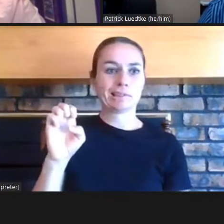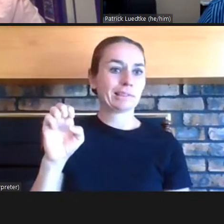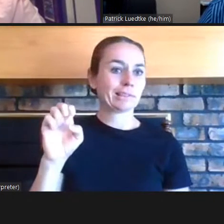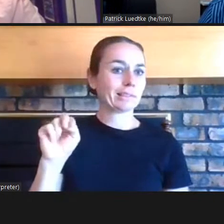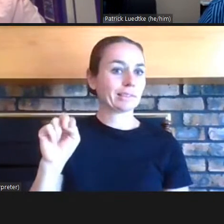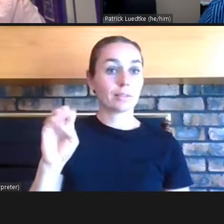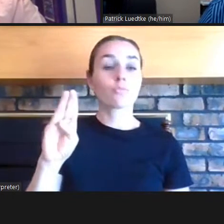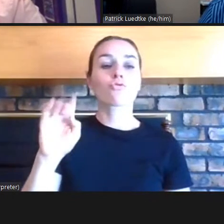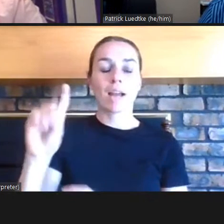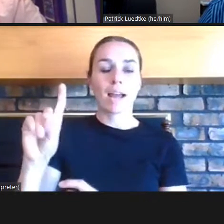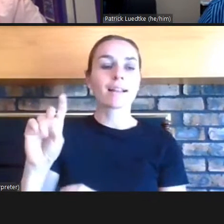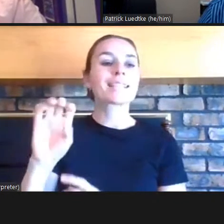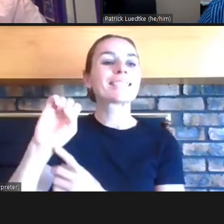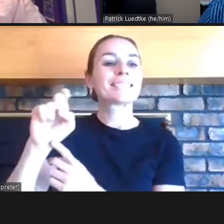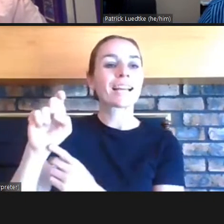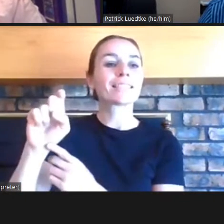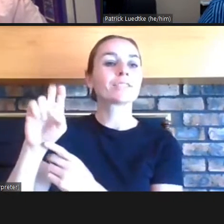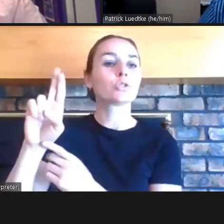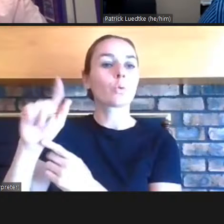Oregon Daily News. Go ahead, Colby.